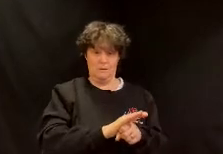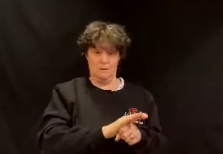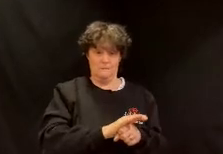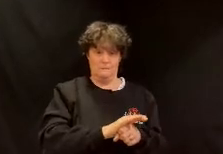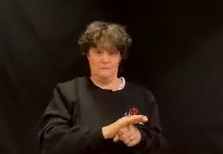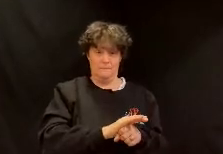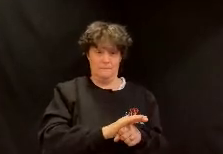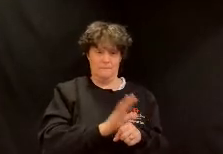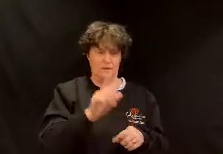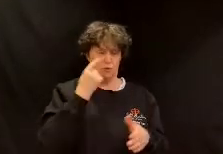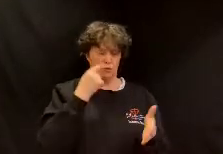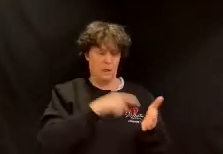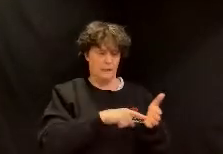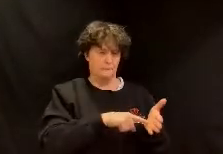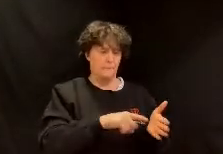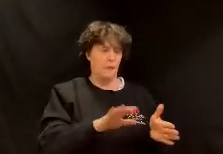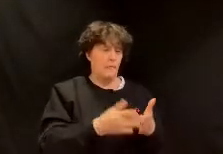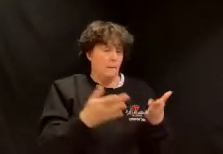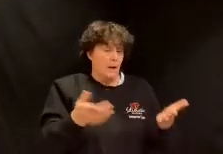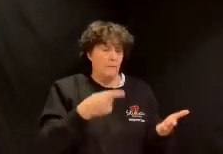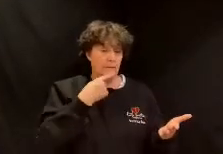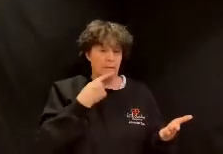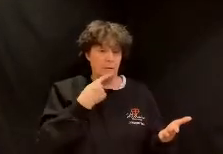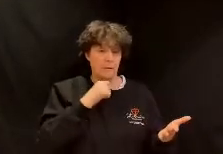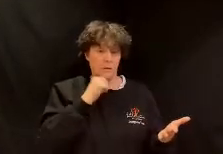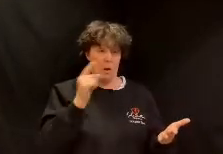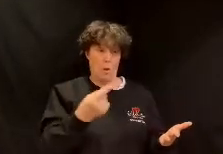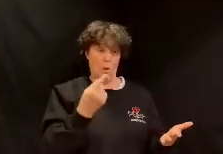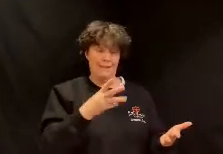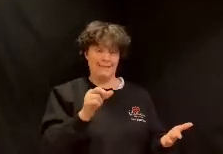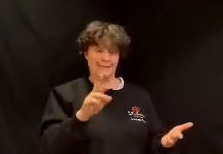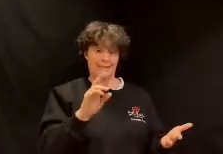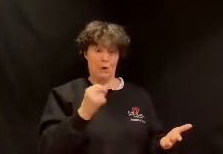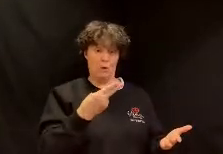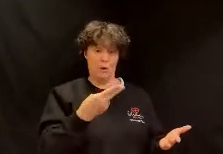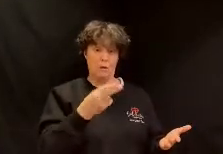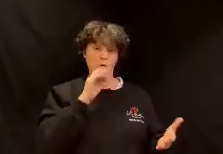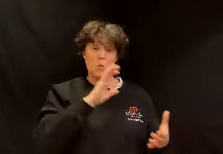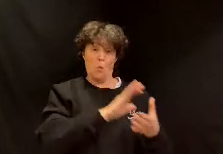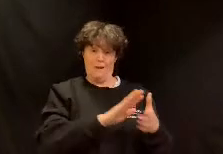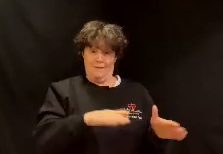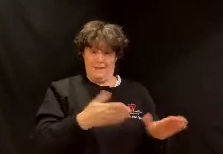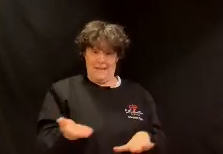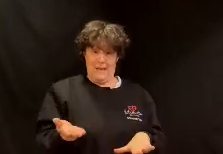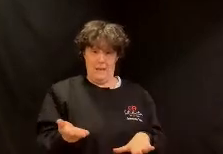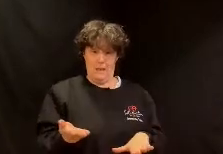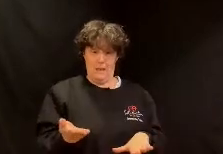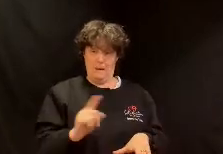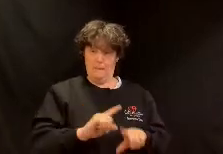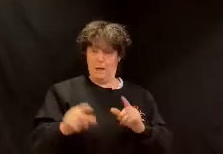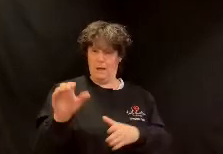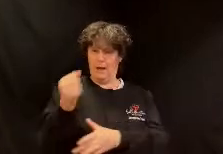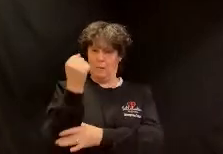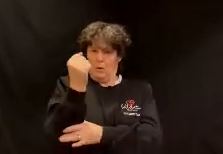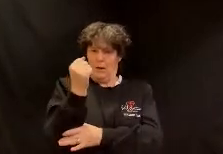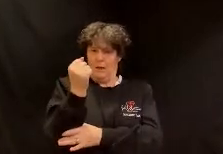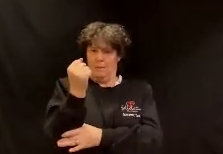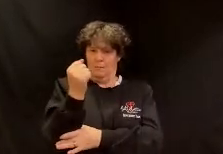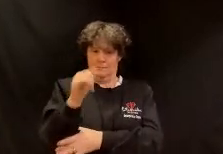Now check this out. The Bible says not only Sarah was dead, but Abraham was dead.